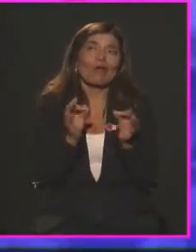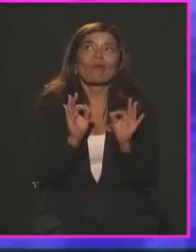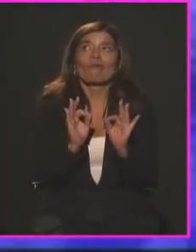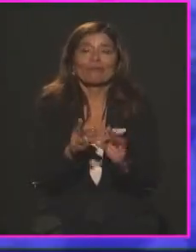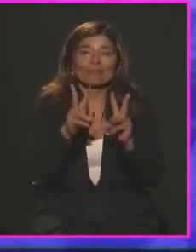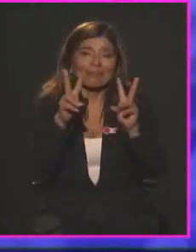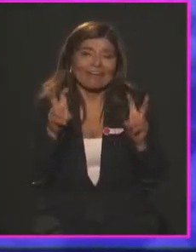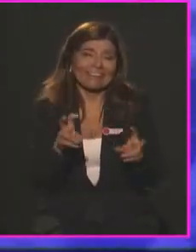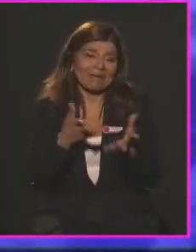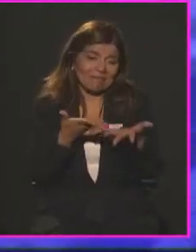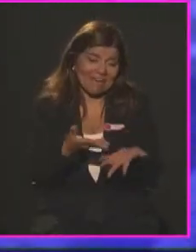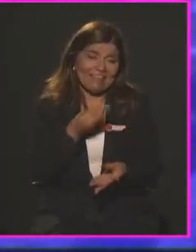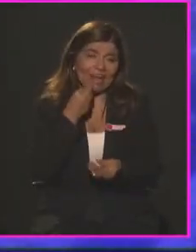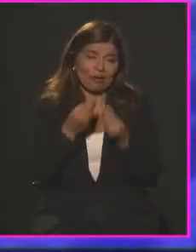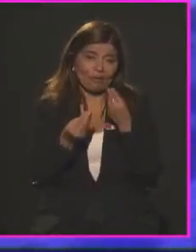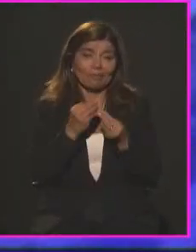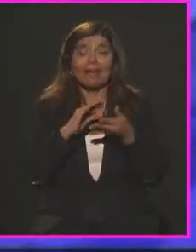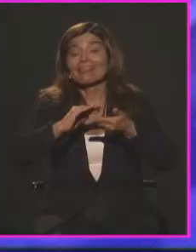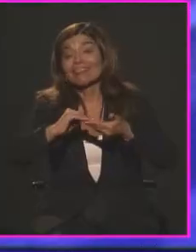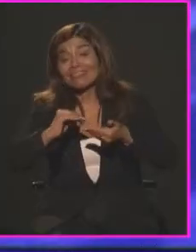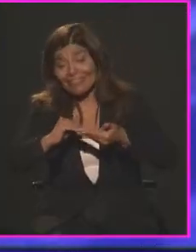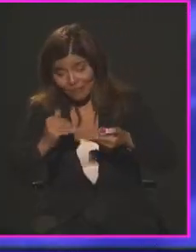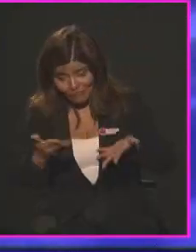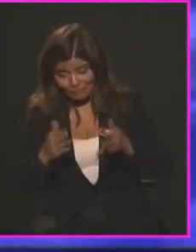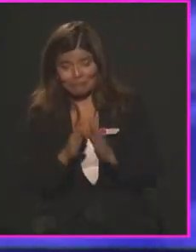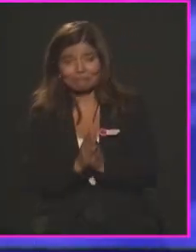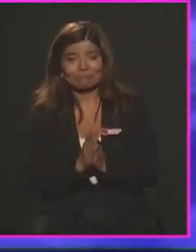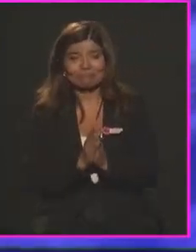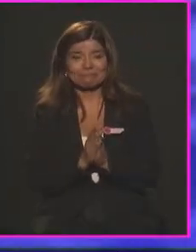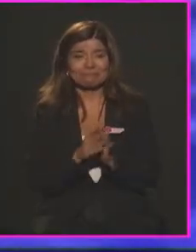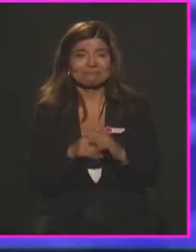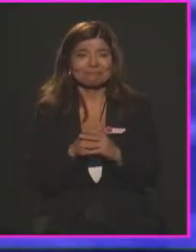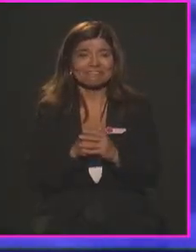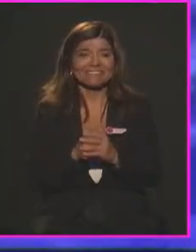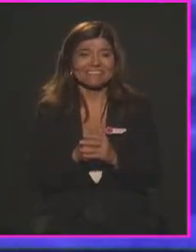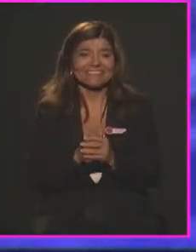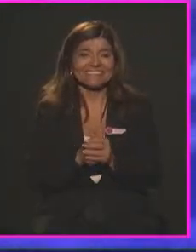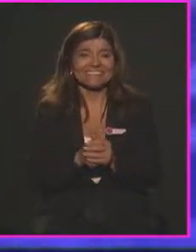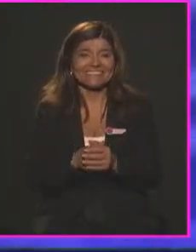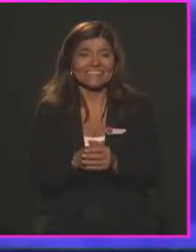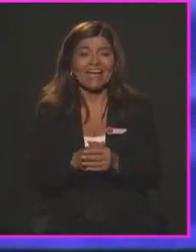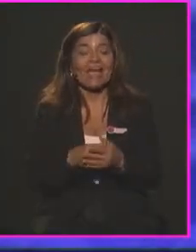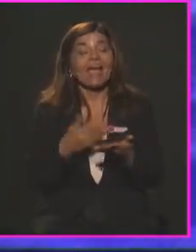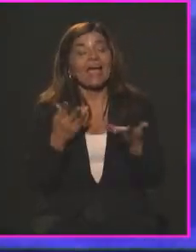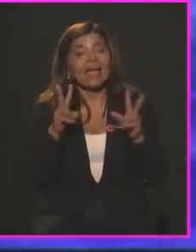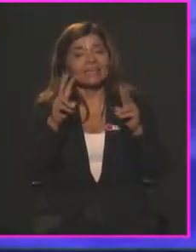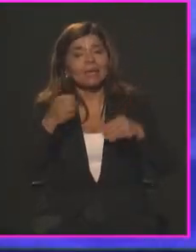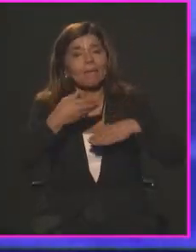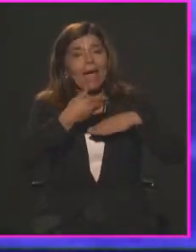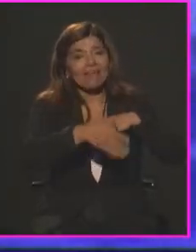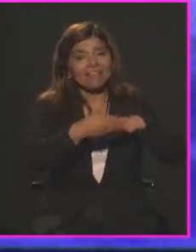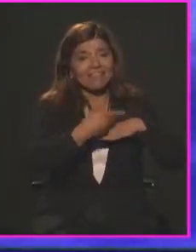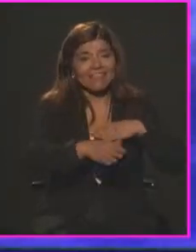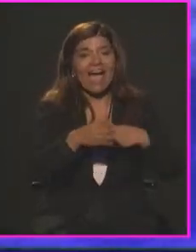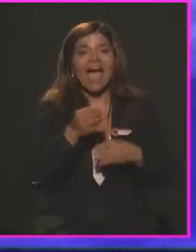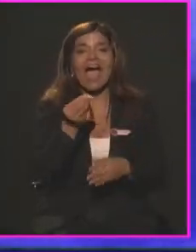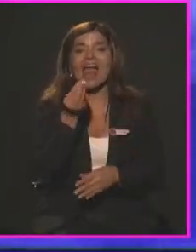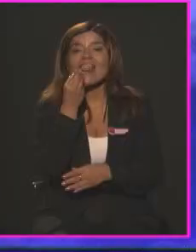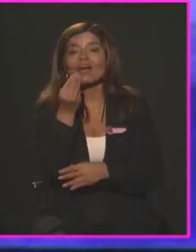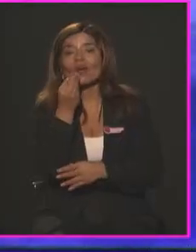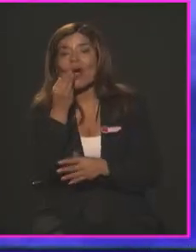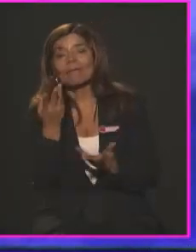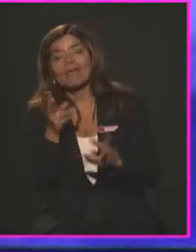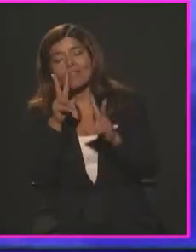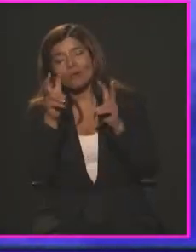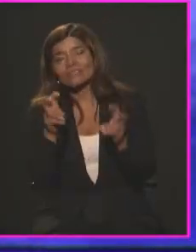So please forgive me. And I know that wasting food is a kind of simple and ordinary topic